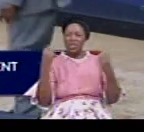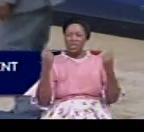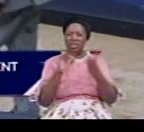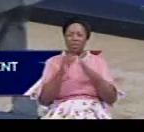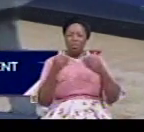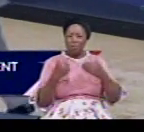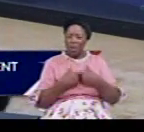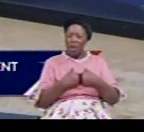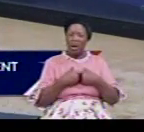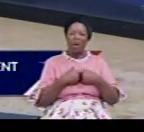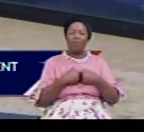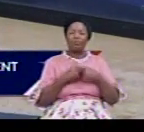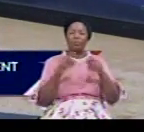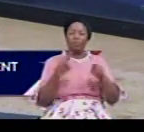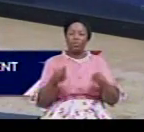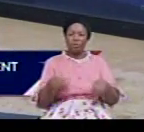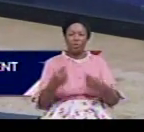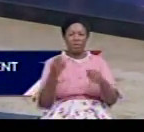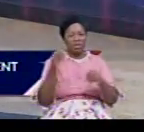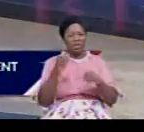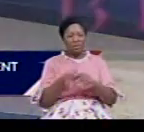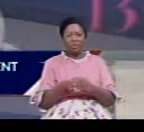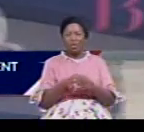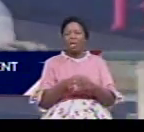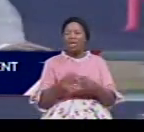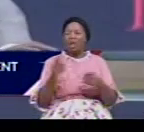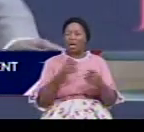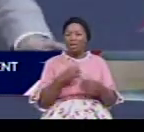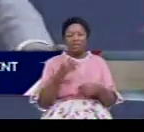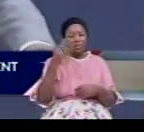the sin you have committed, so that